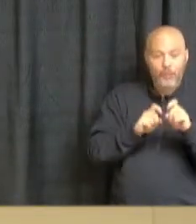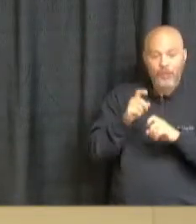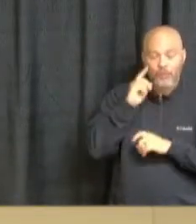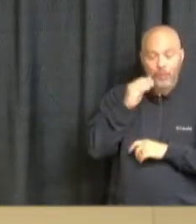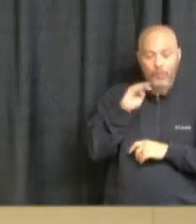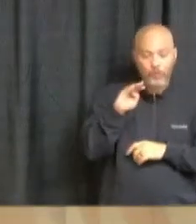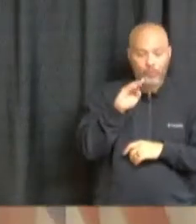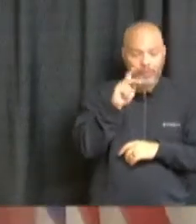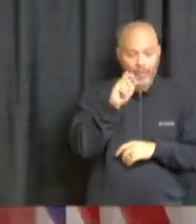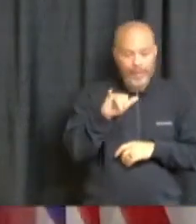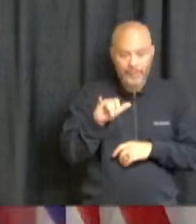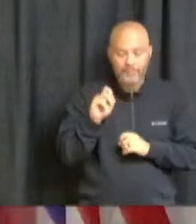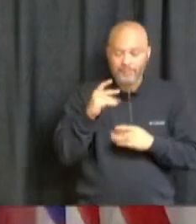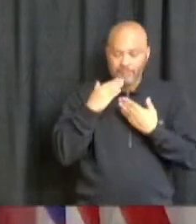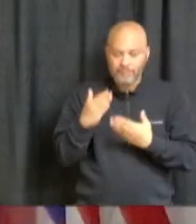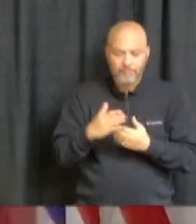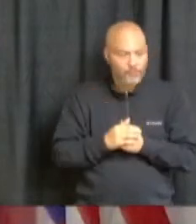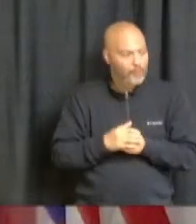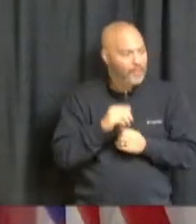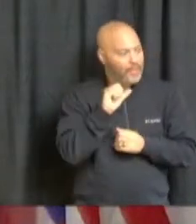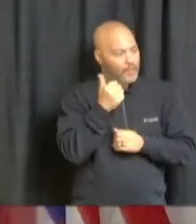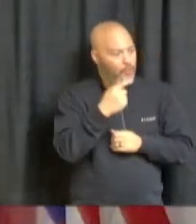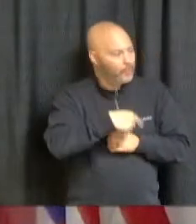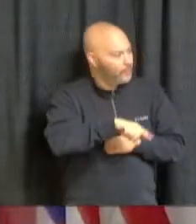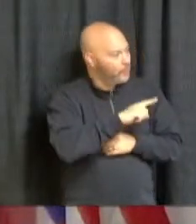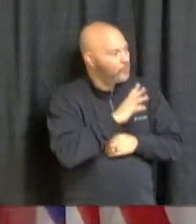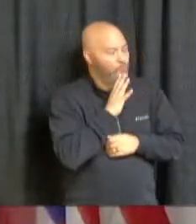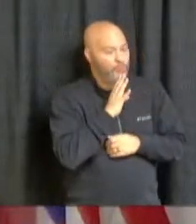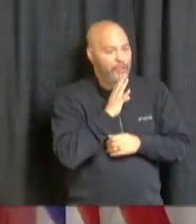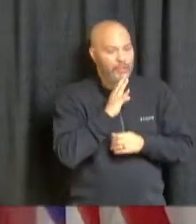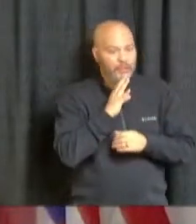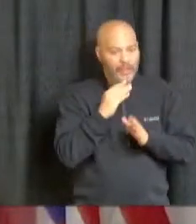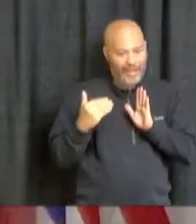McKay? Thank you, sir. Anyone in the audience wish to